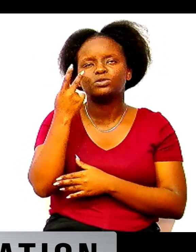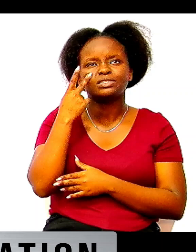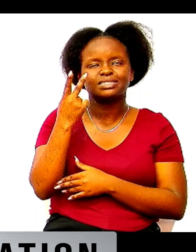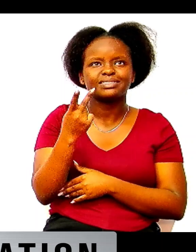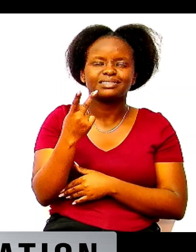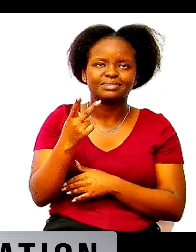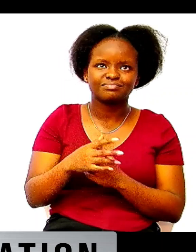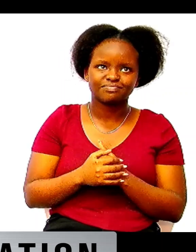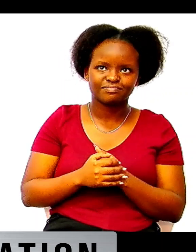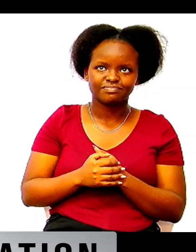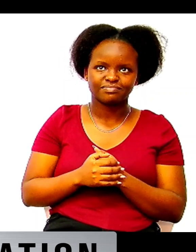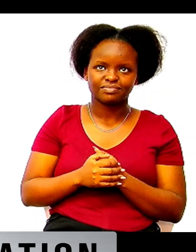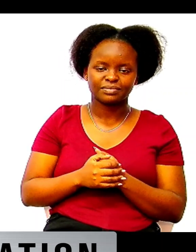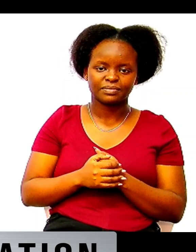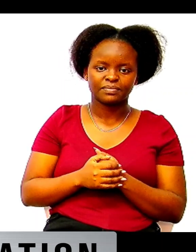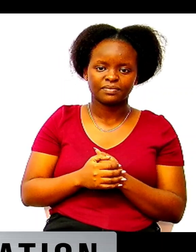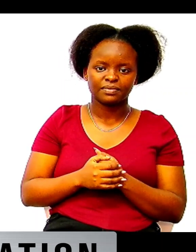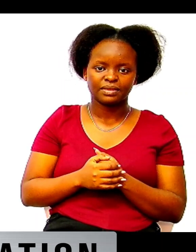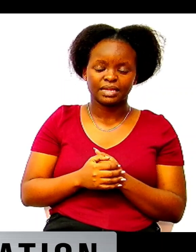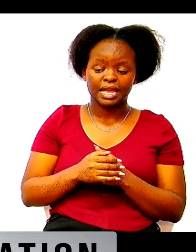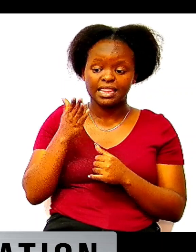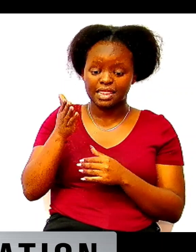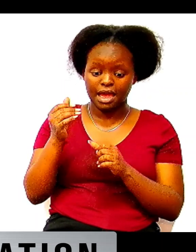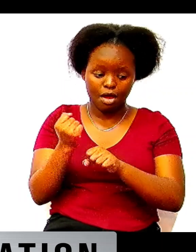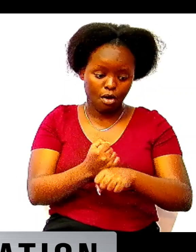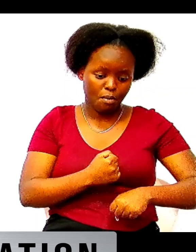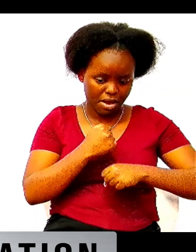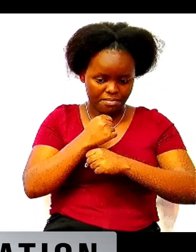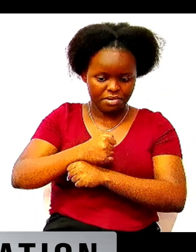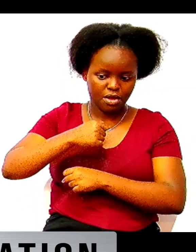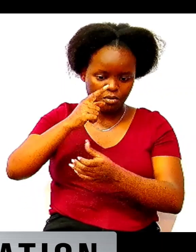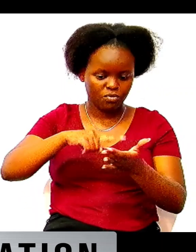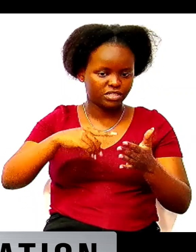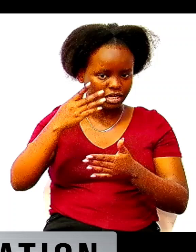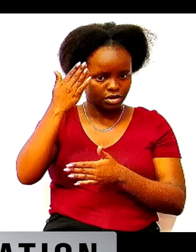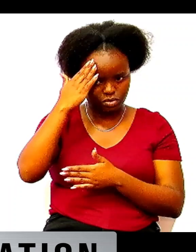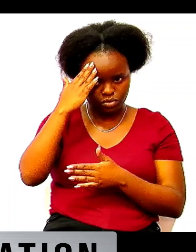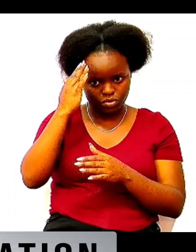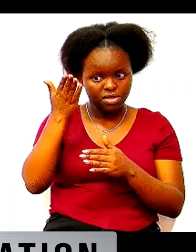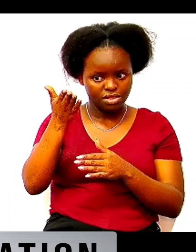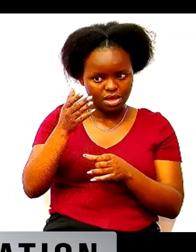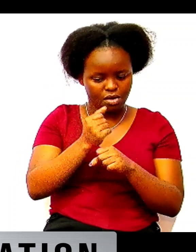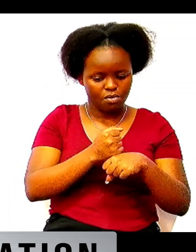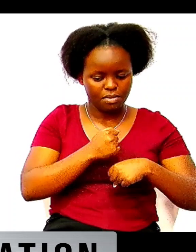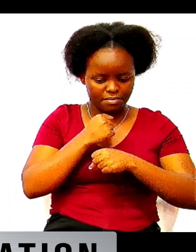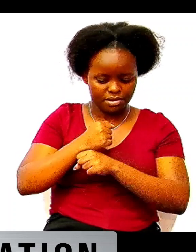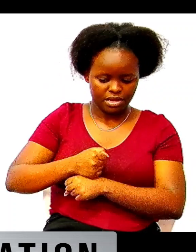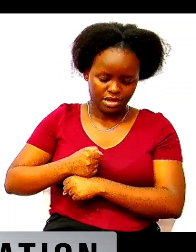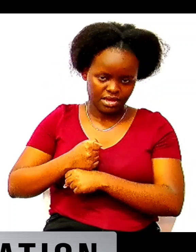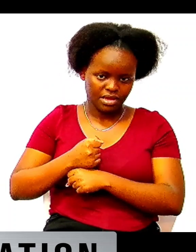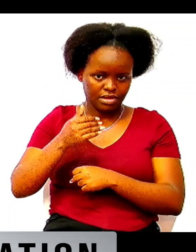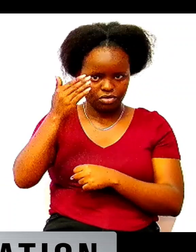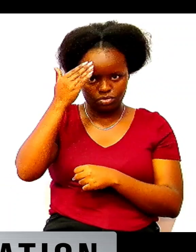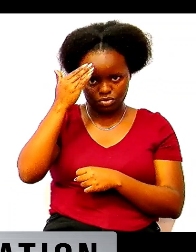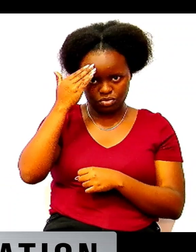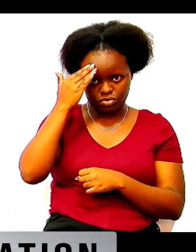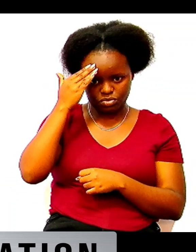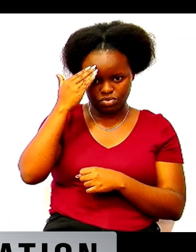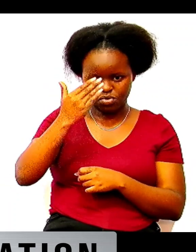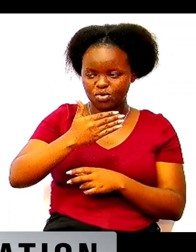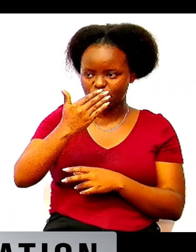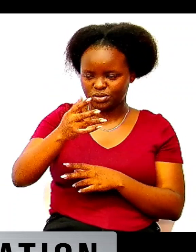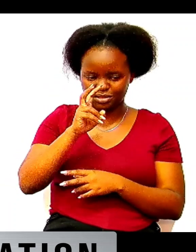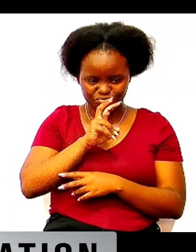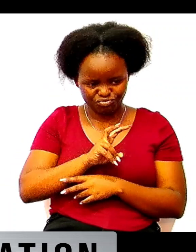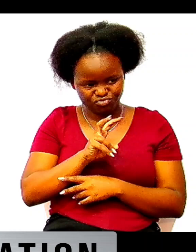Homa Bay? It is in Homa Bay. From what I gather, it is in Homa Bay. And you know, you will always look at